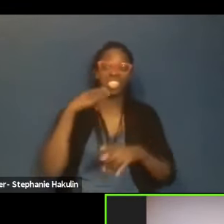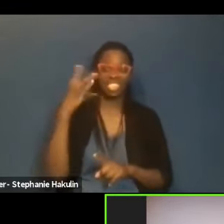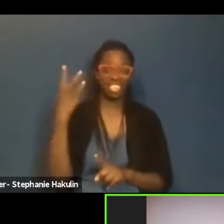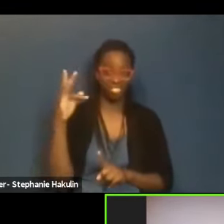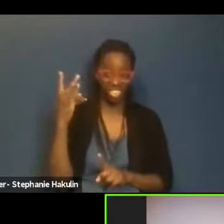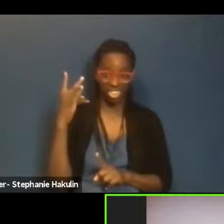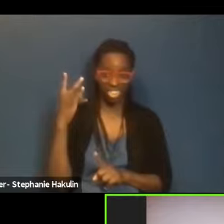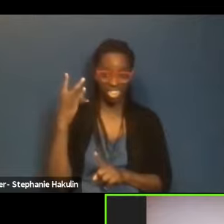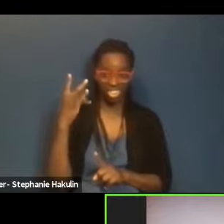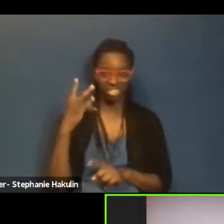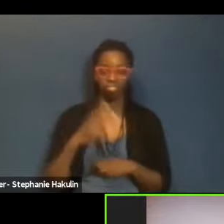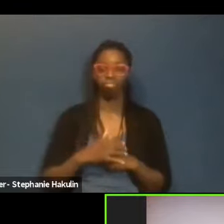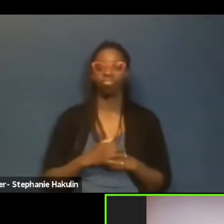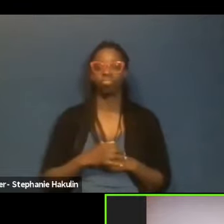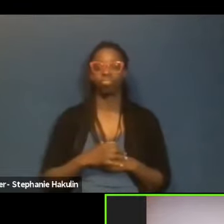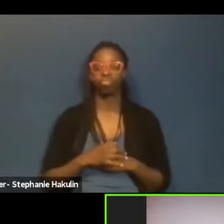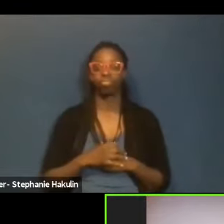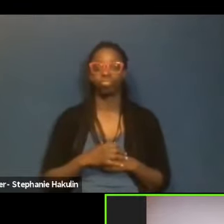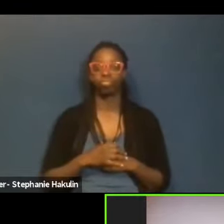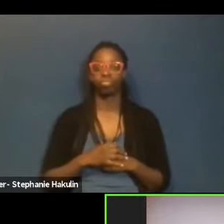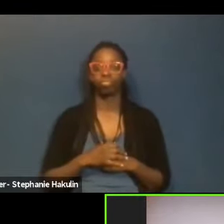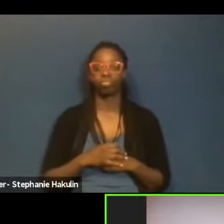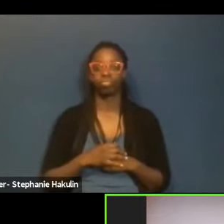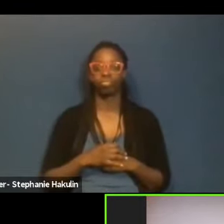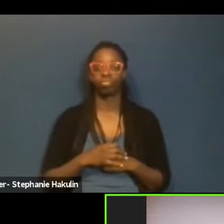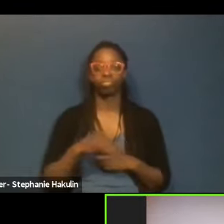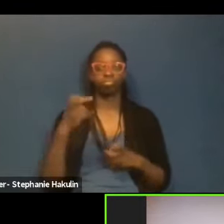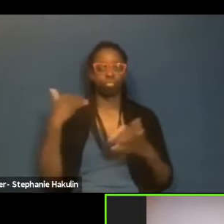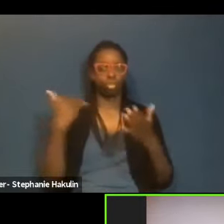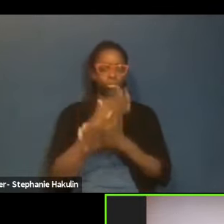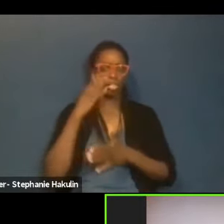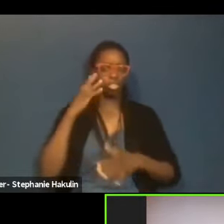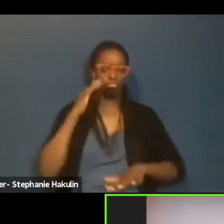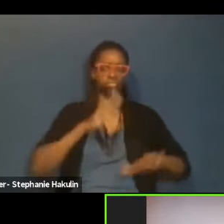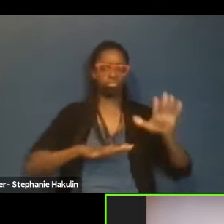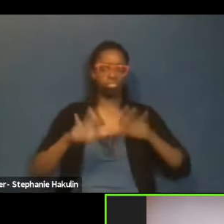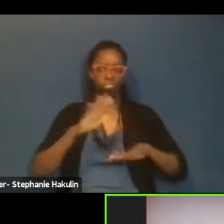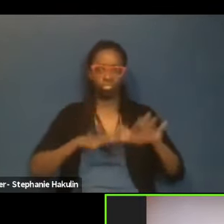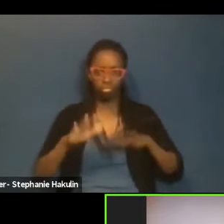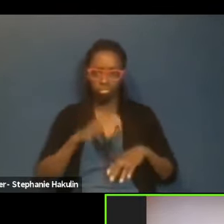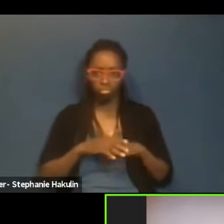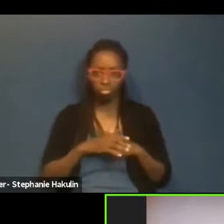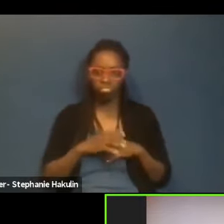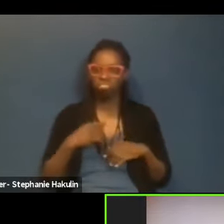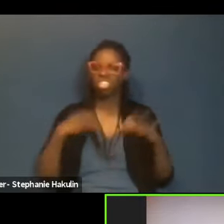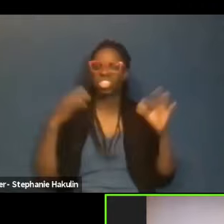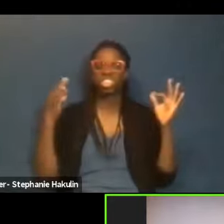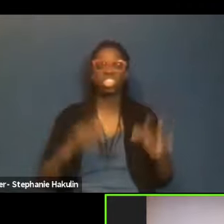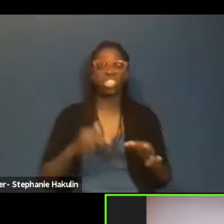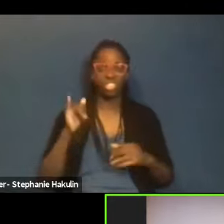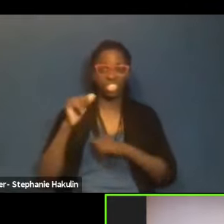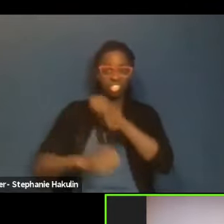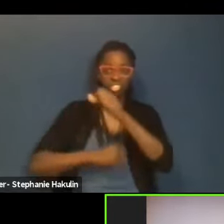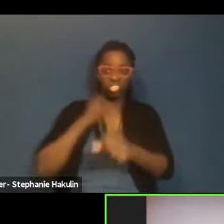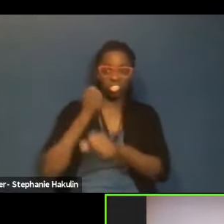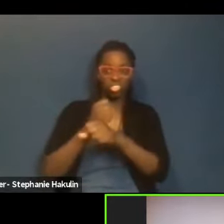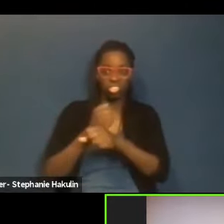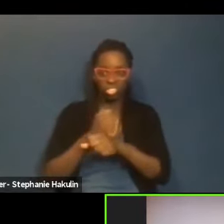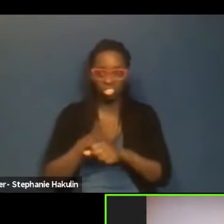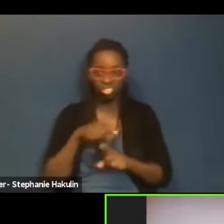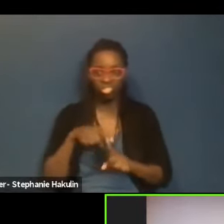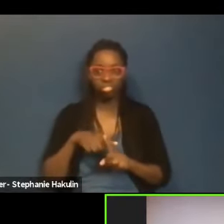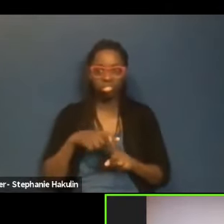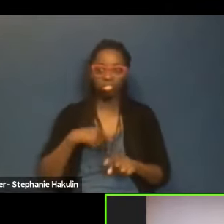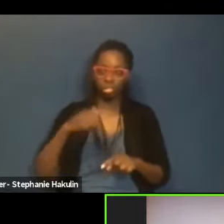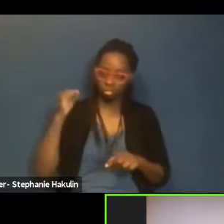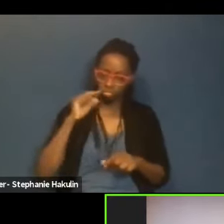17 is new to me. But I've decided that this year is the year that I refuse to let myself feel anything but